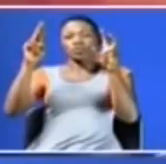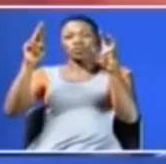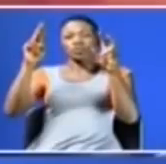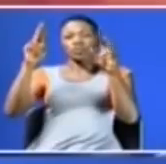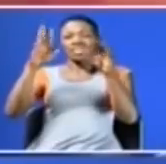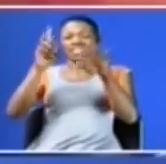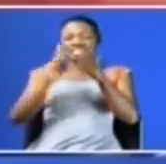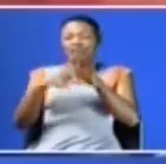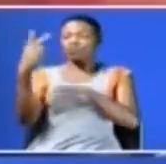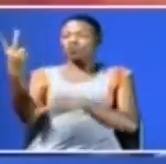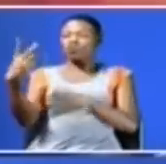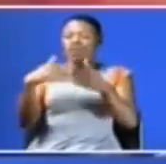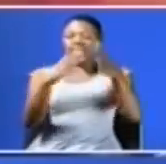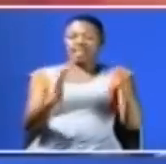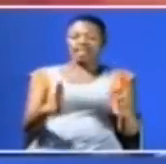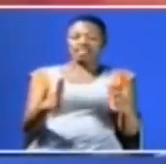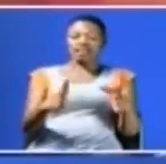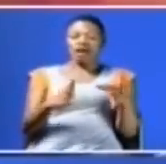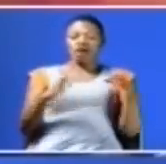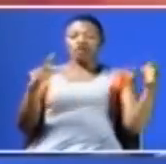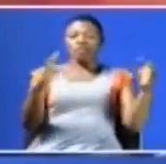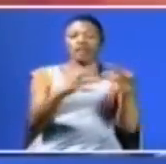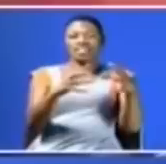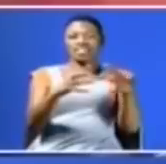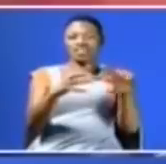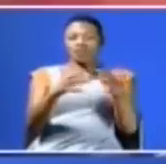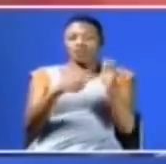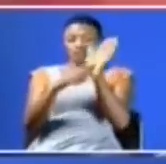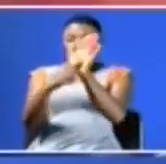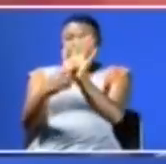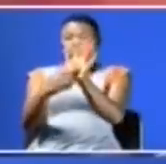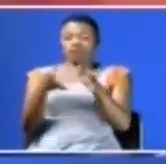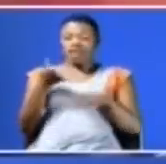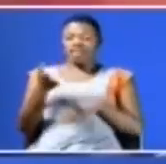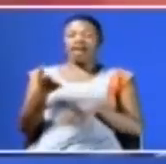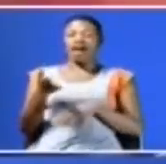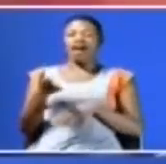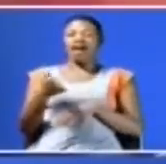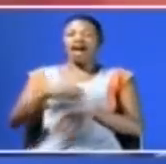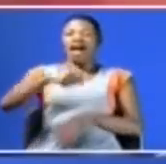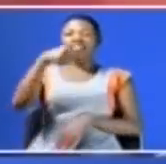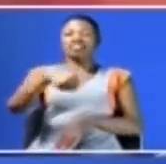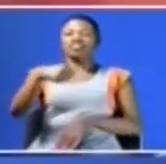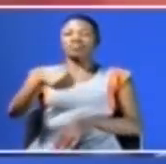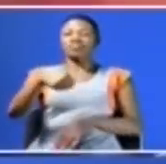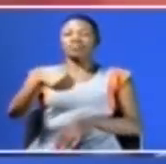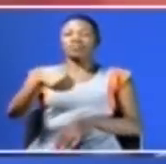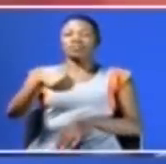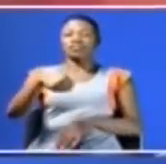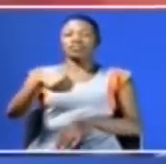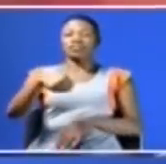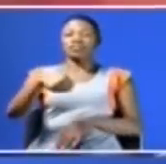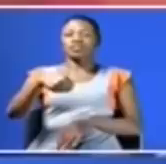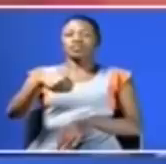when two leaders of political parties come together, as in the case of this handshake, and like you said, apart from the fact that it was not structured, it would have really been